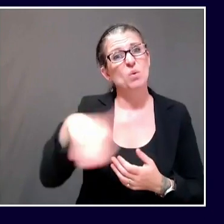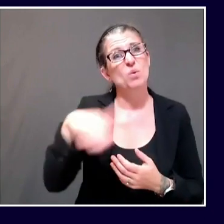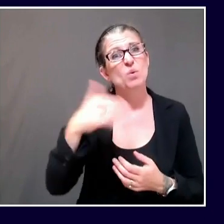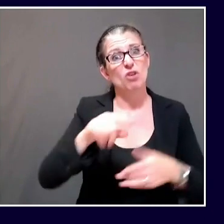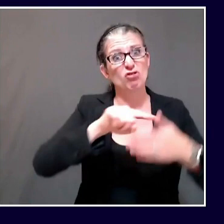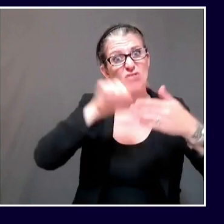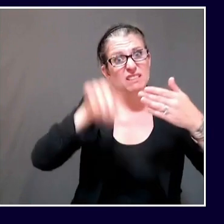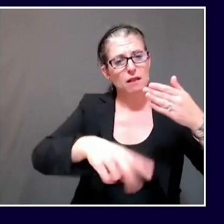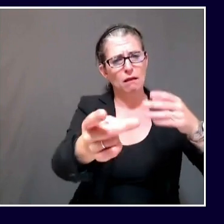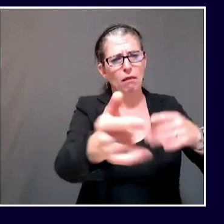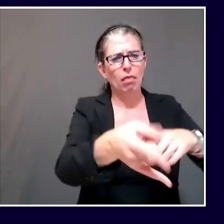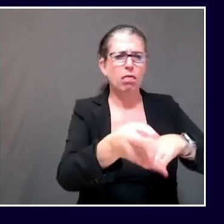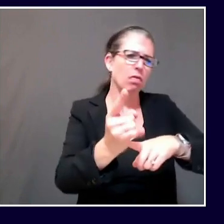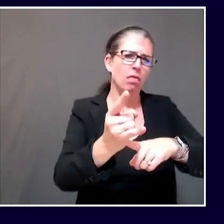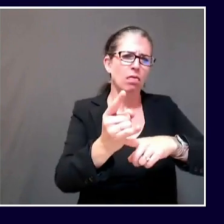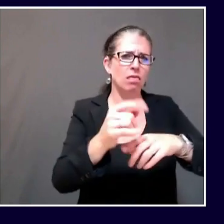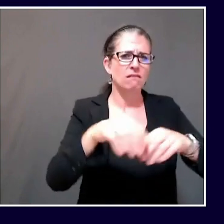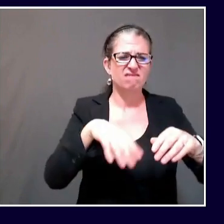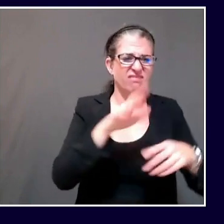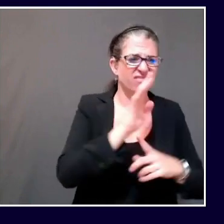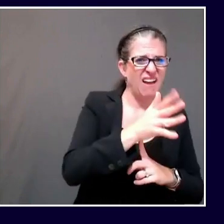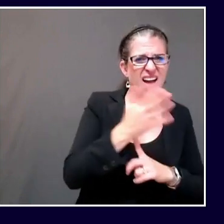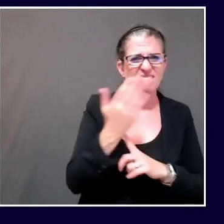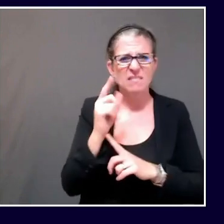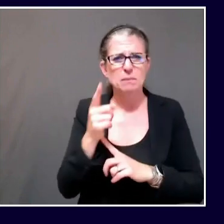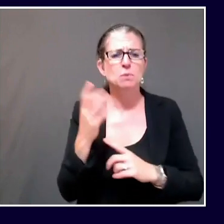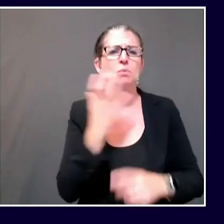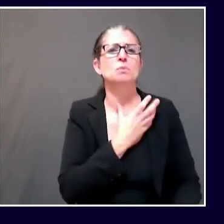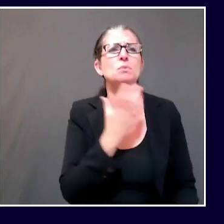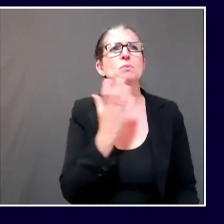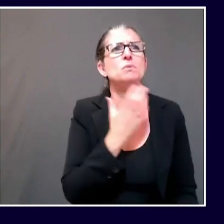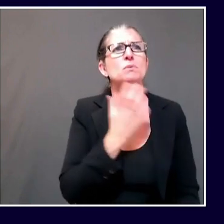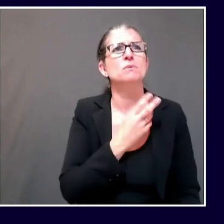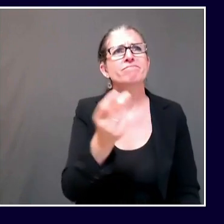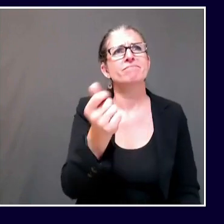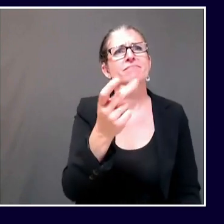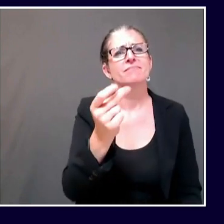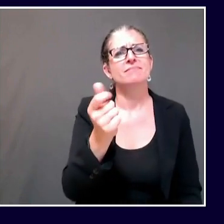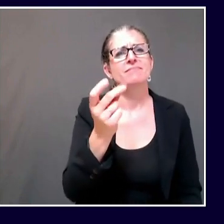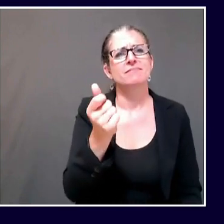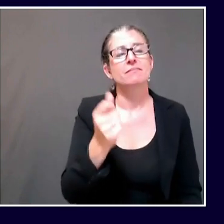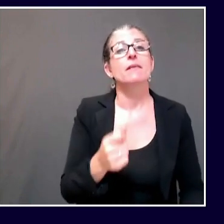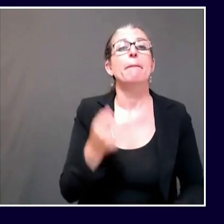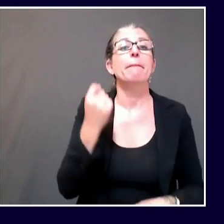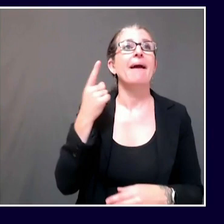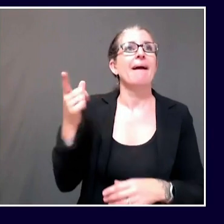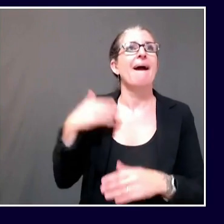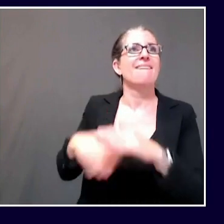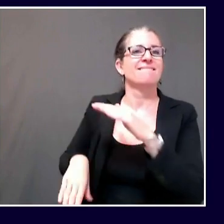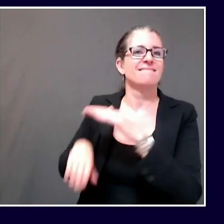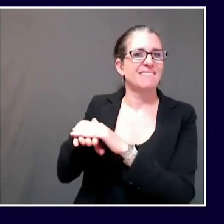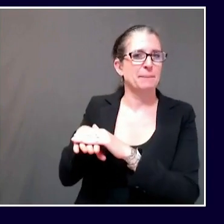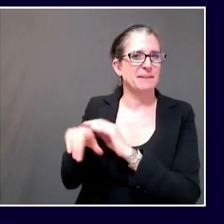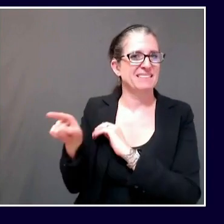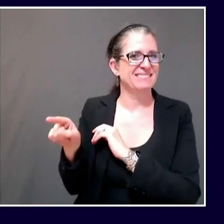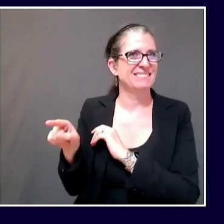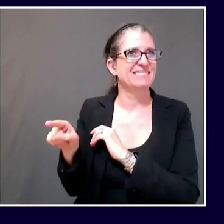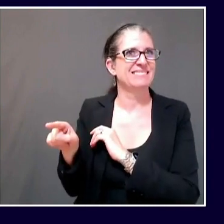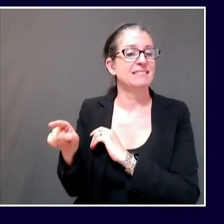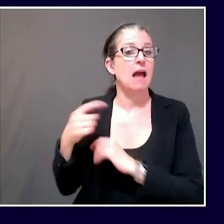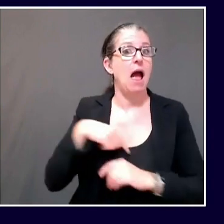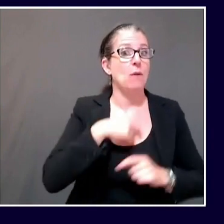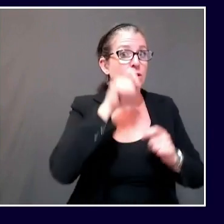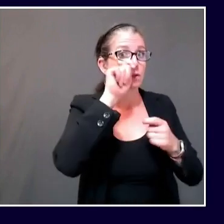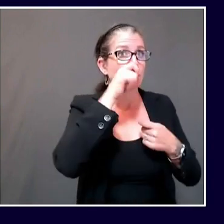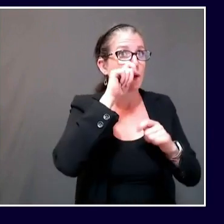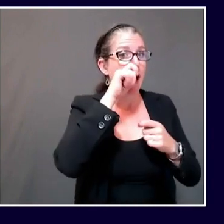you can't get it all. And so many of these new tests have some limitations that don't exist with our laboratory. They may not be